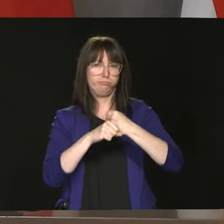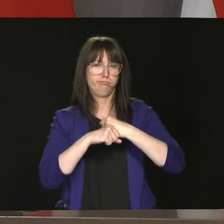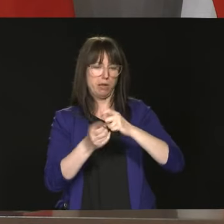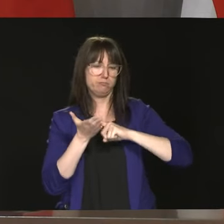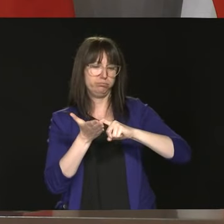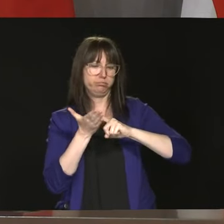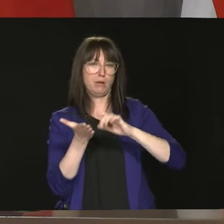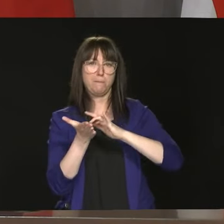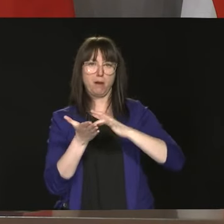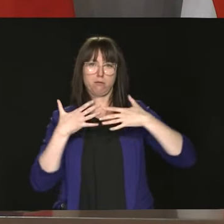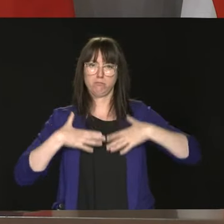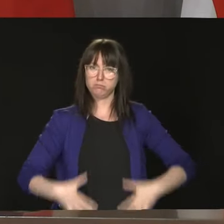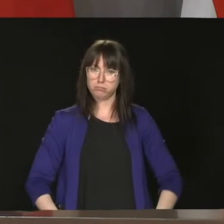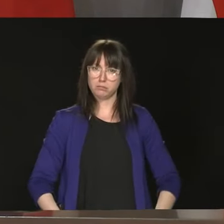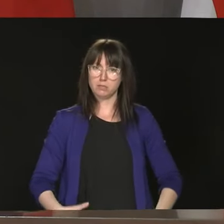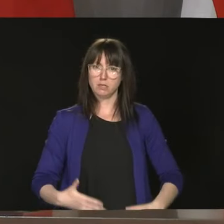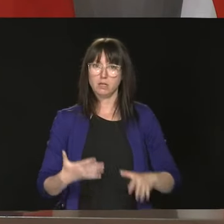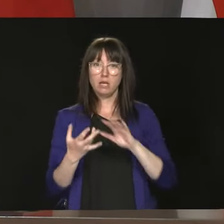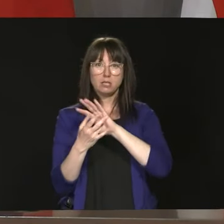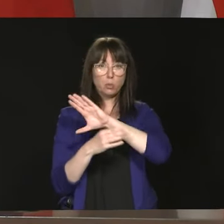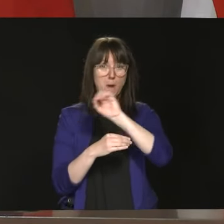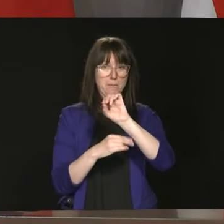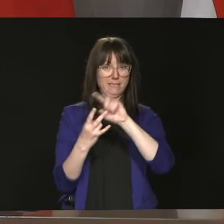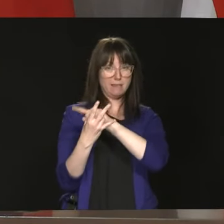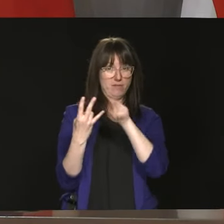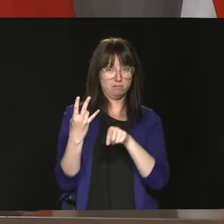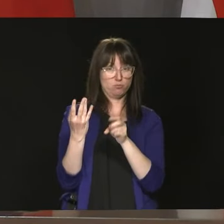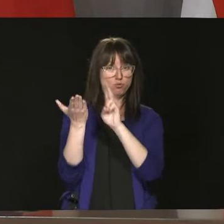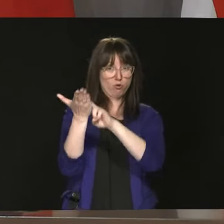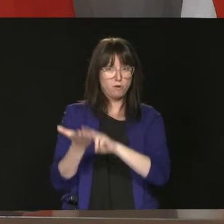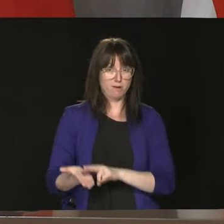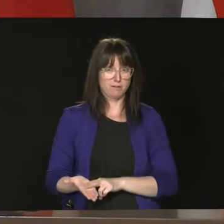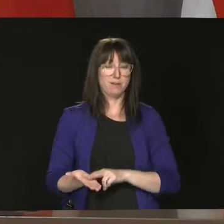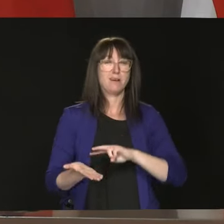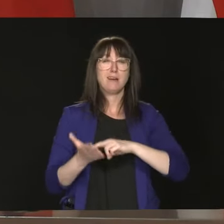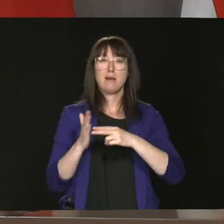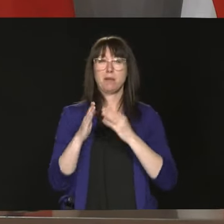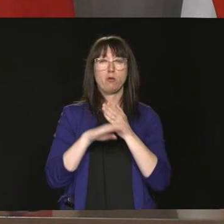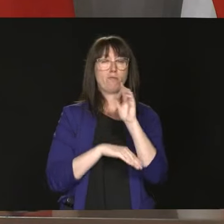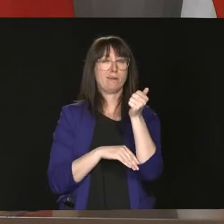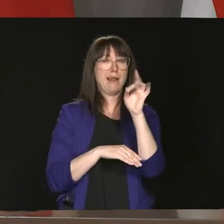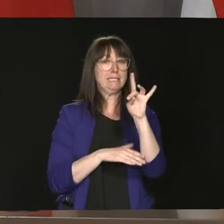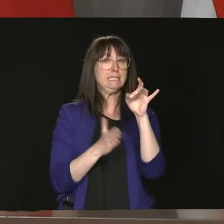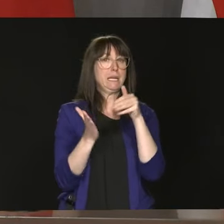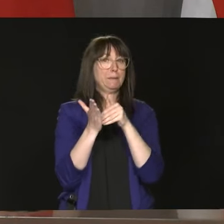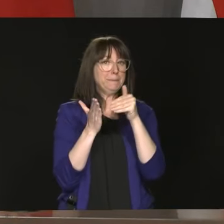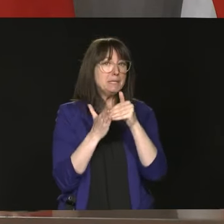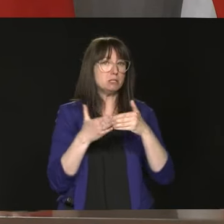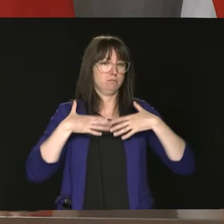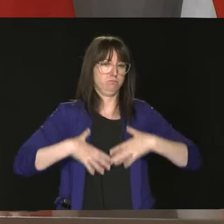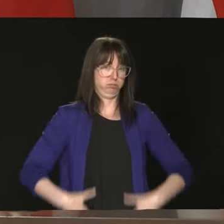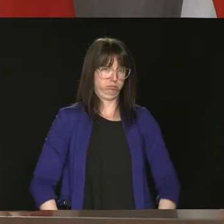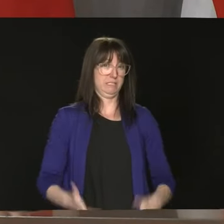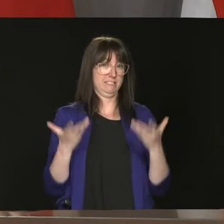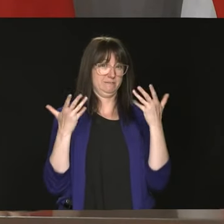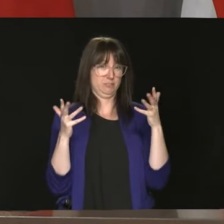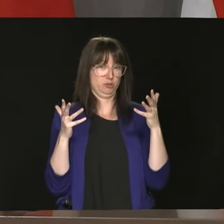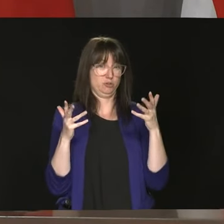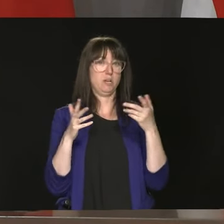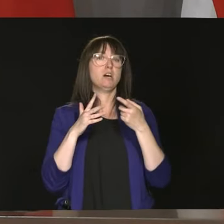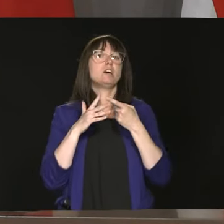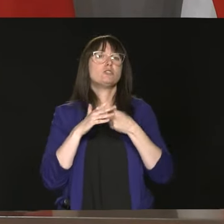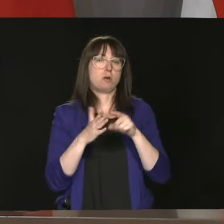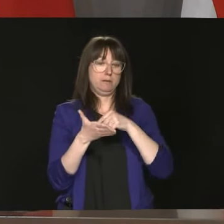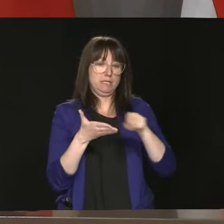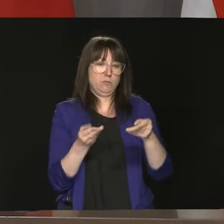these 7 companies have resulted in more than 18 million gowns, with deliveries starting this week. I'll